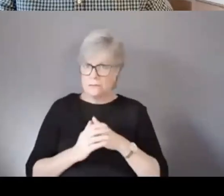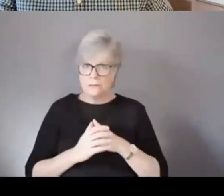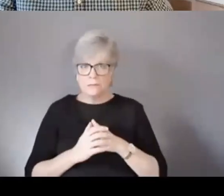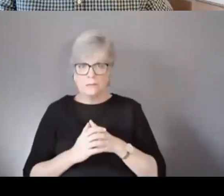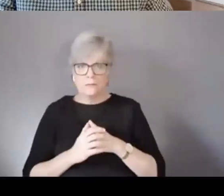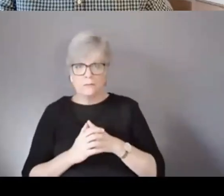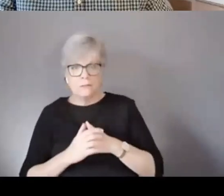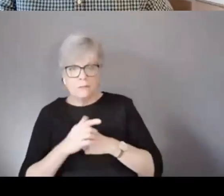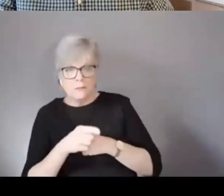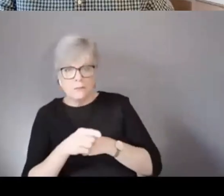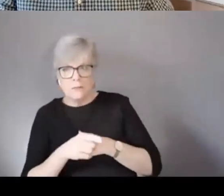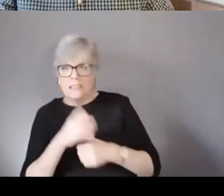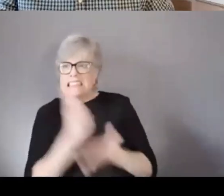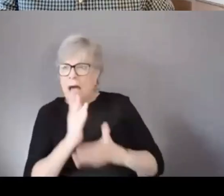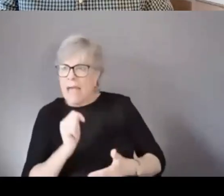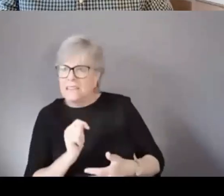there.